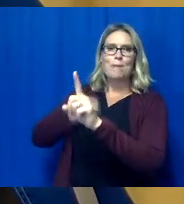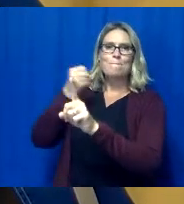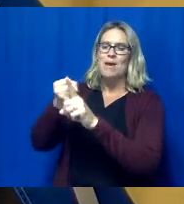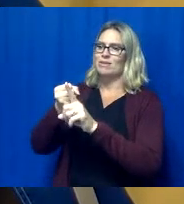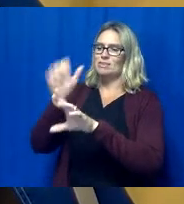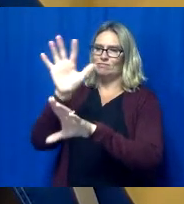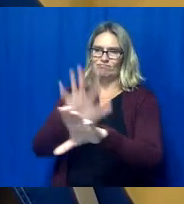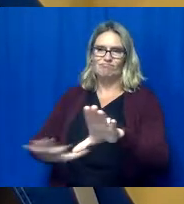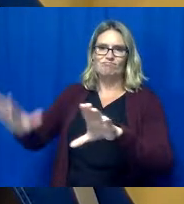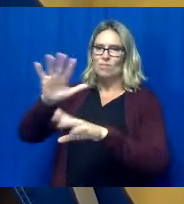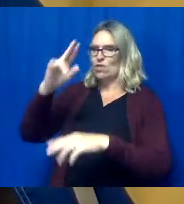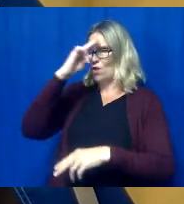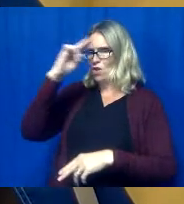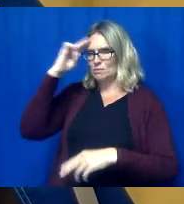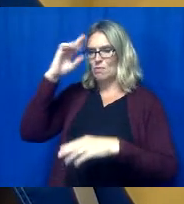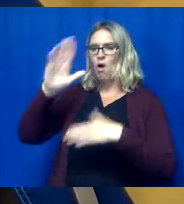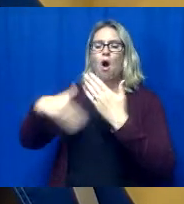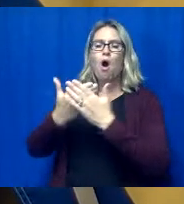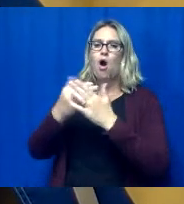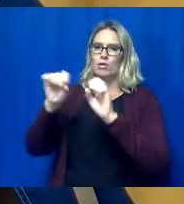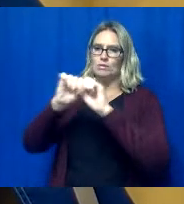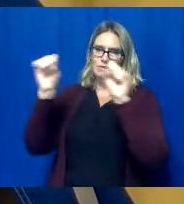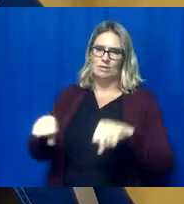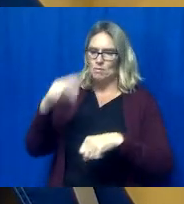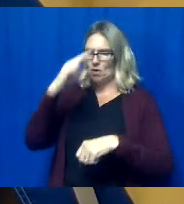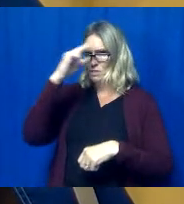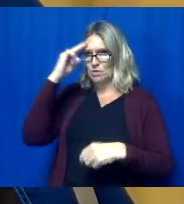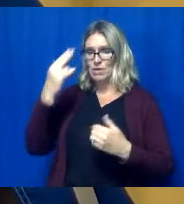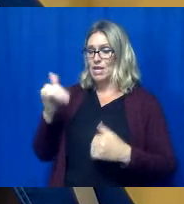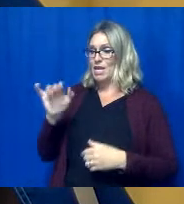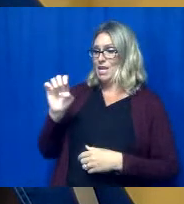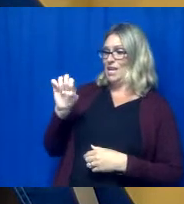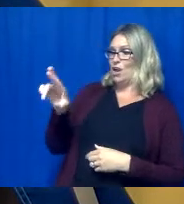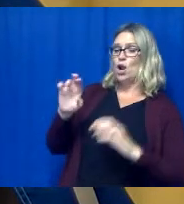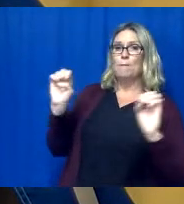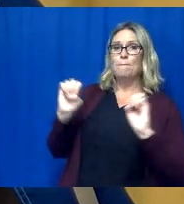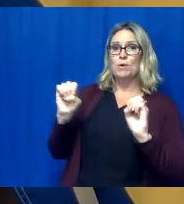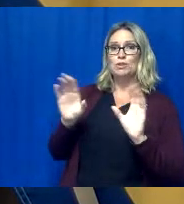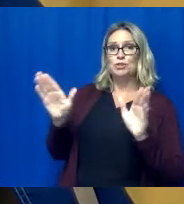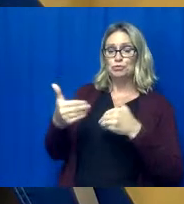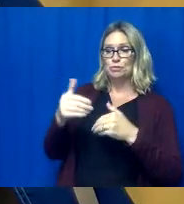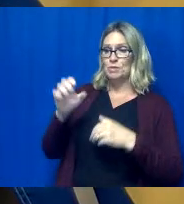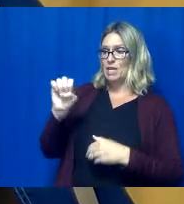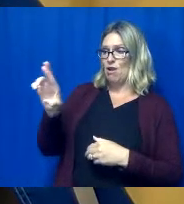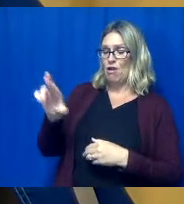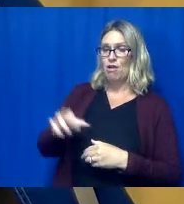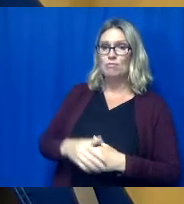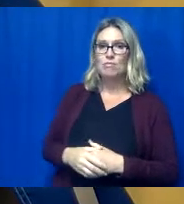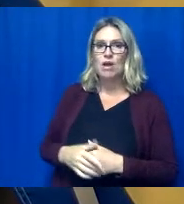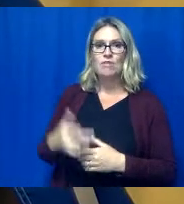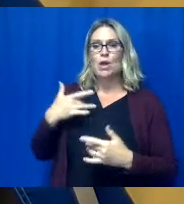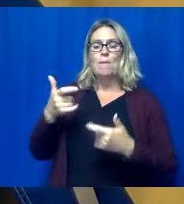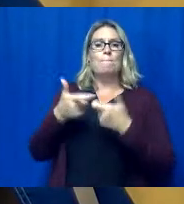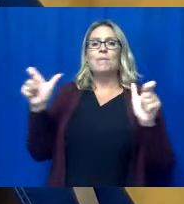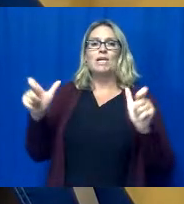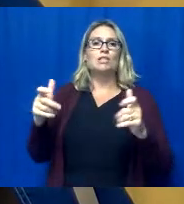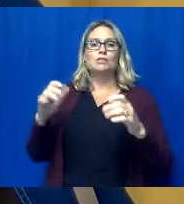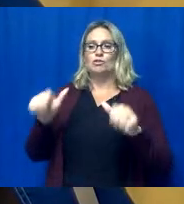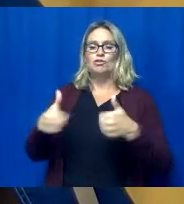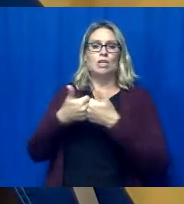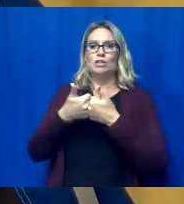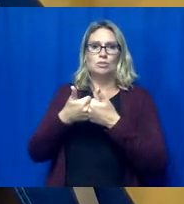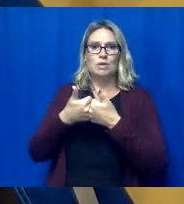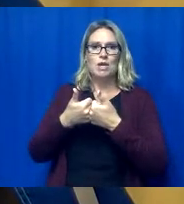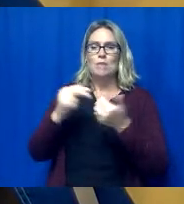our hospital system right now. So at the ER in particular, I think our biggest challenge with the ER is, of course, COVID